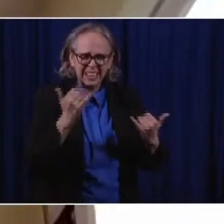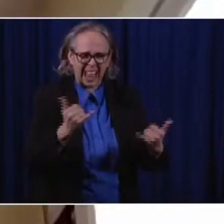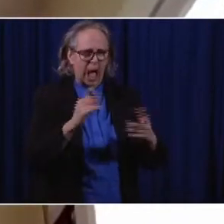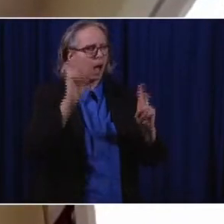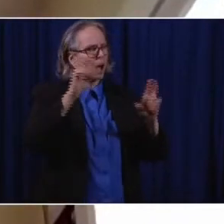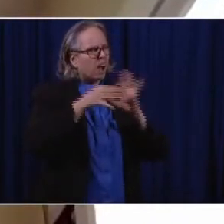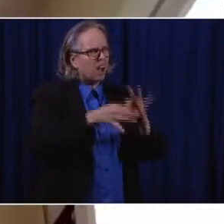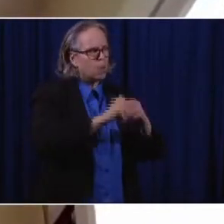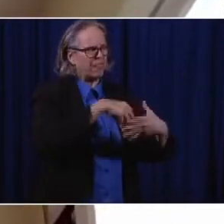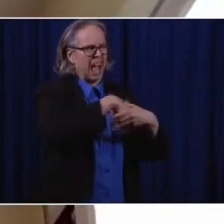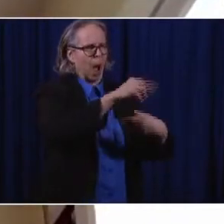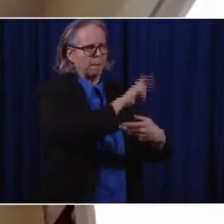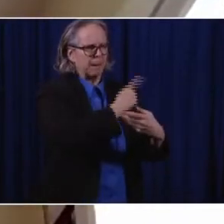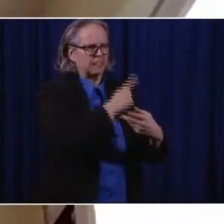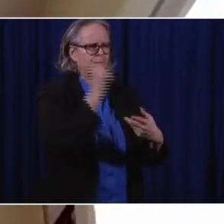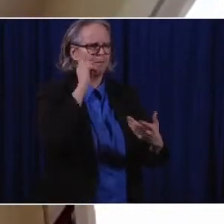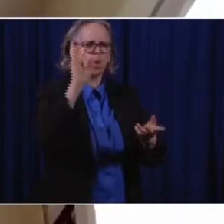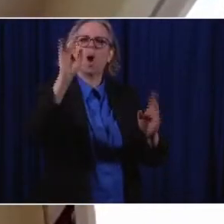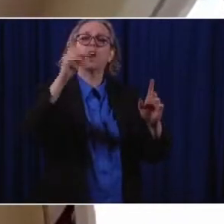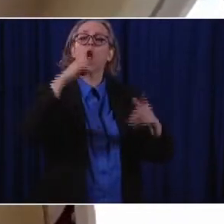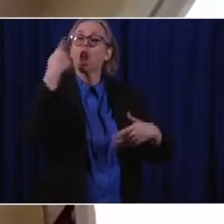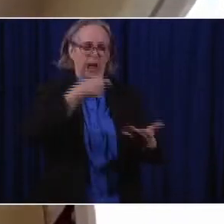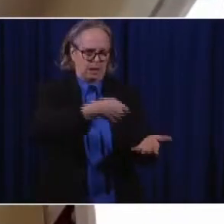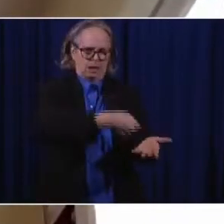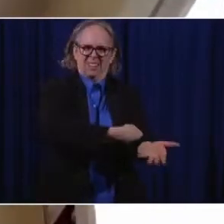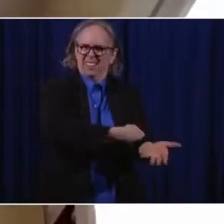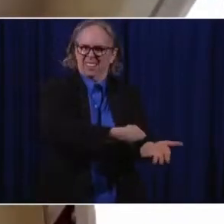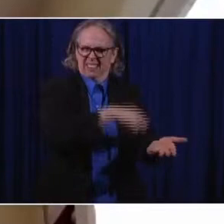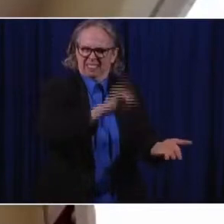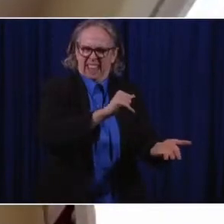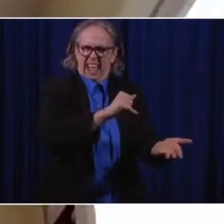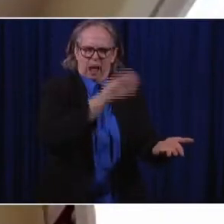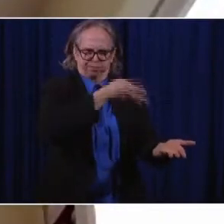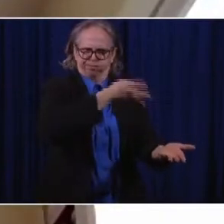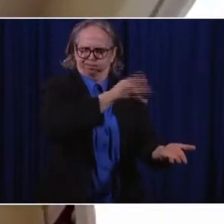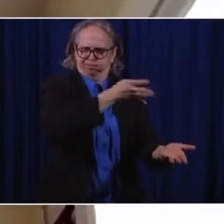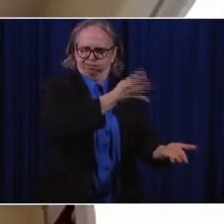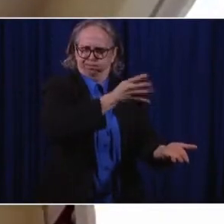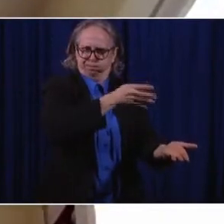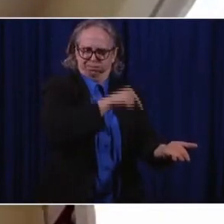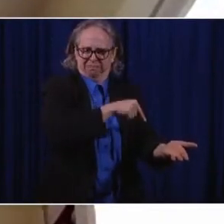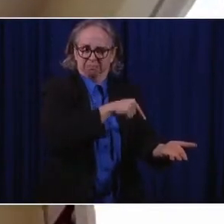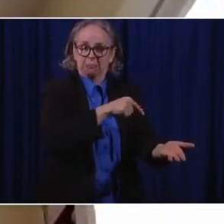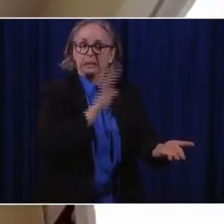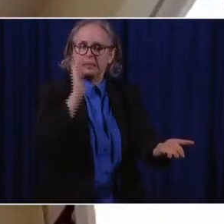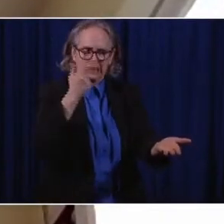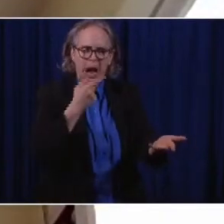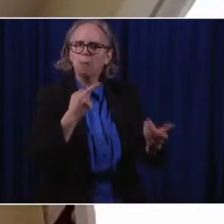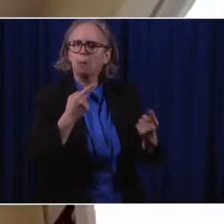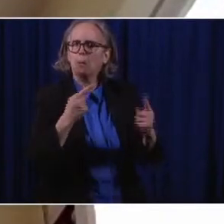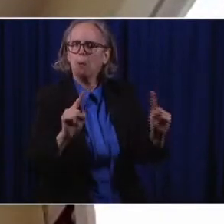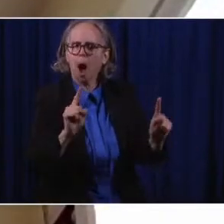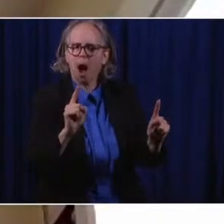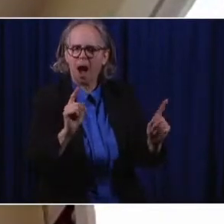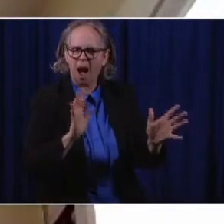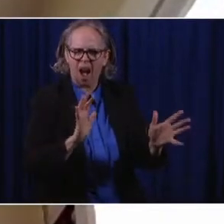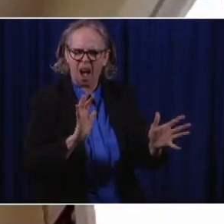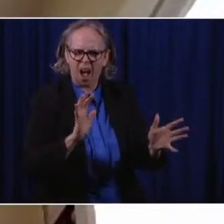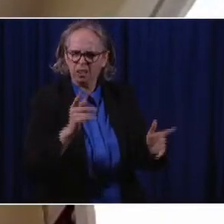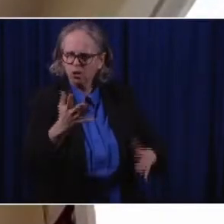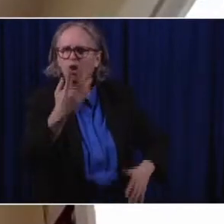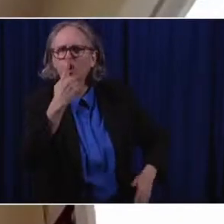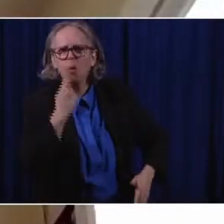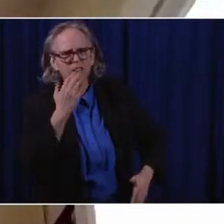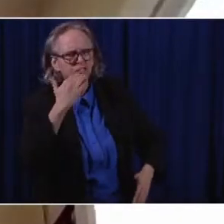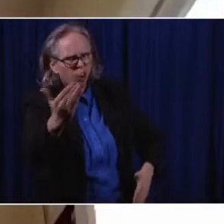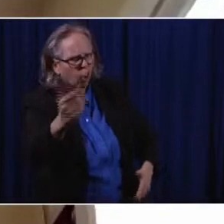but putting them into patients. So it's a good question, but I think we are responding very rapidly